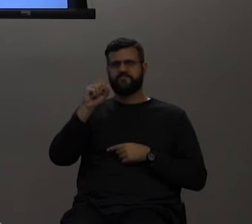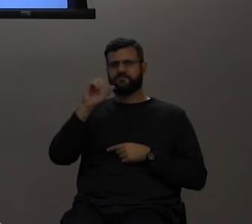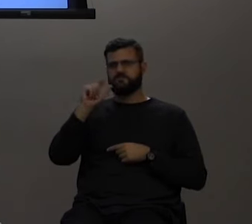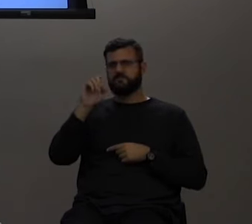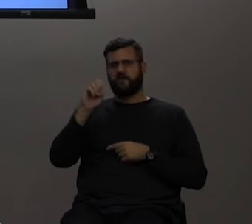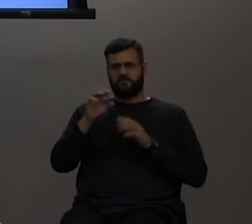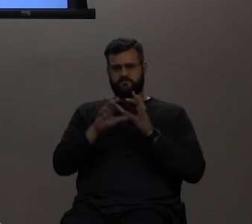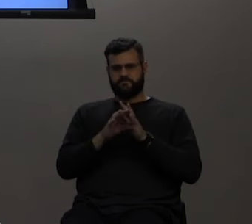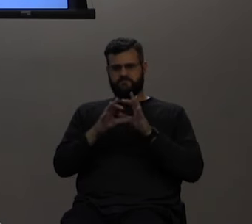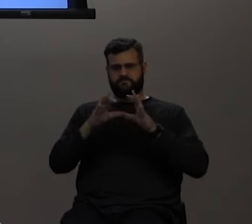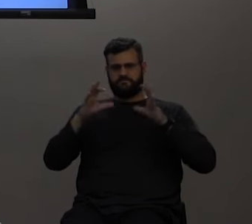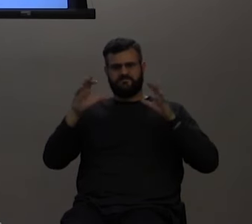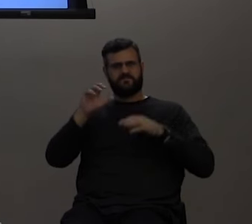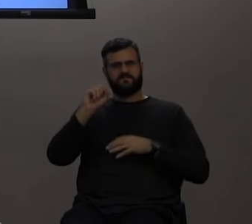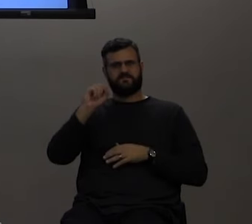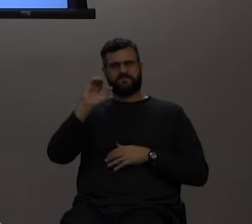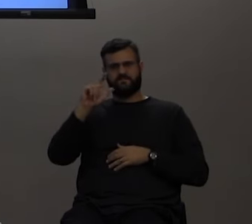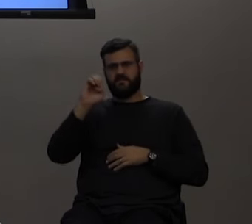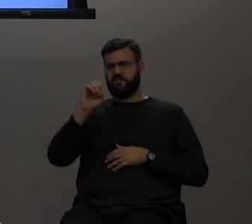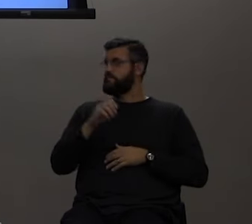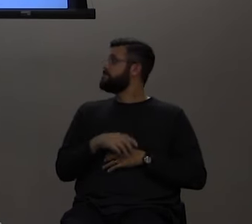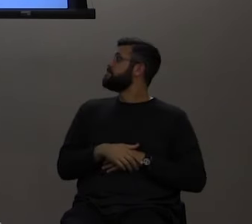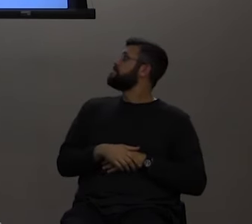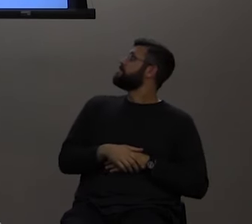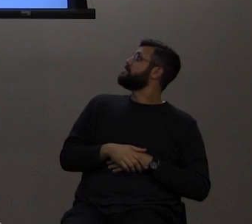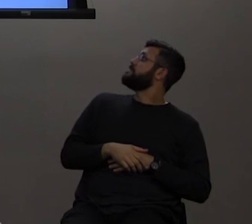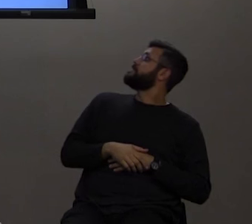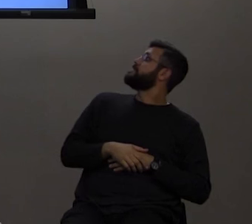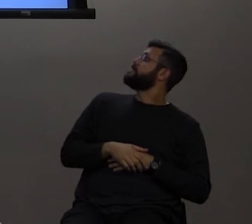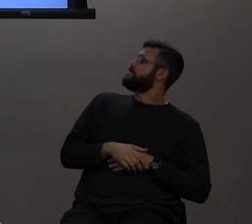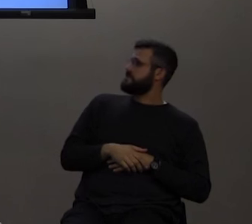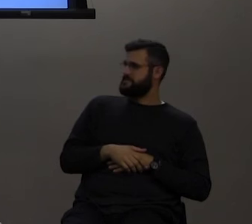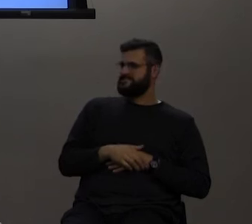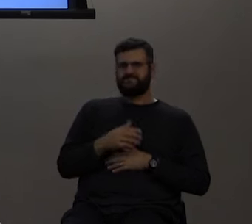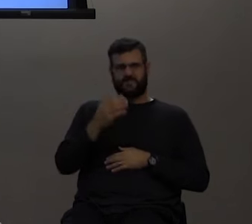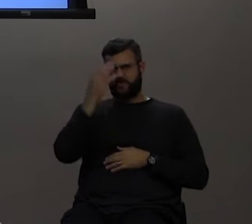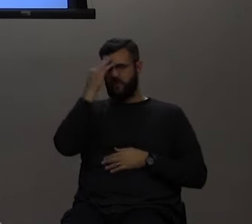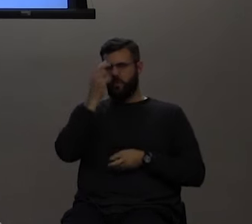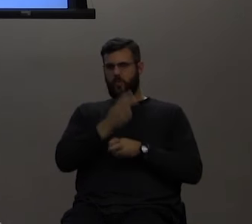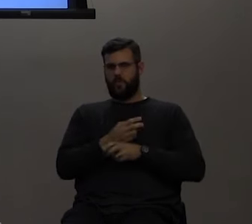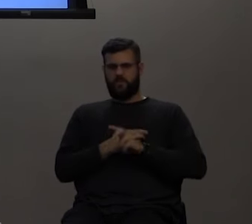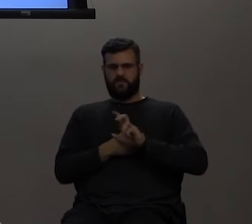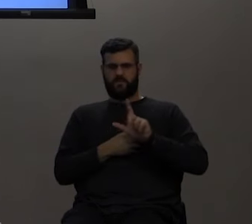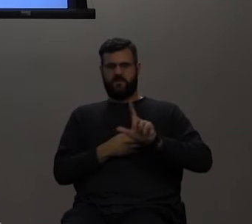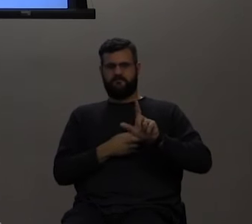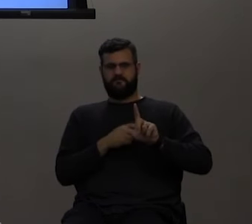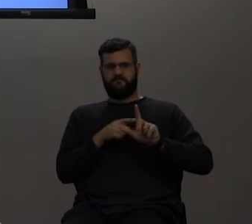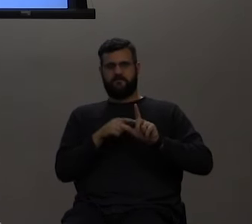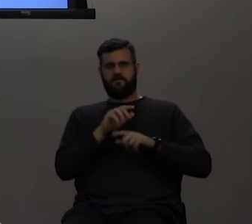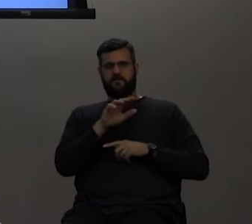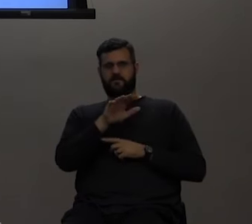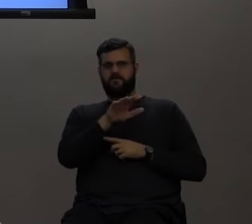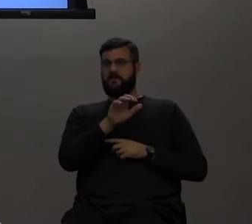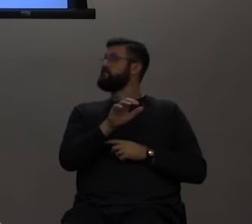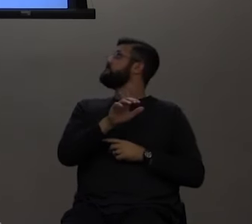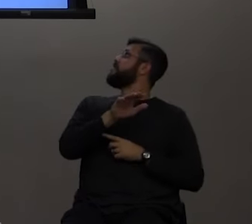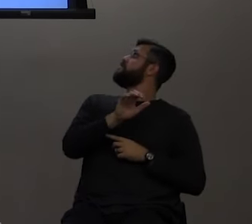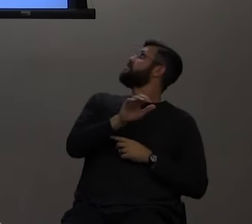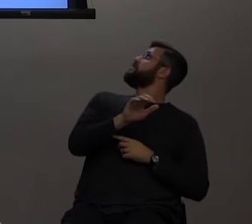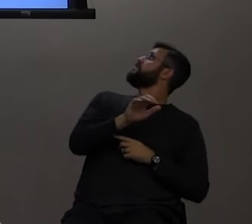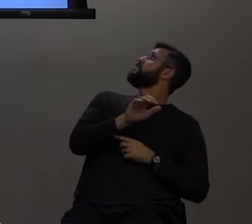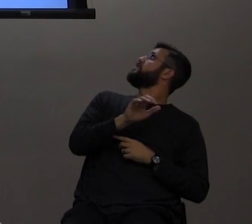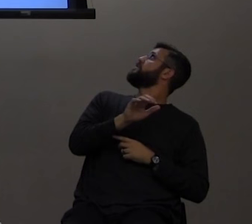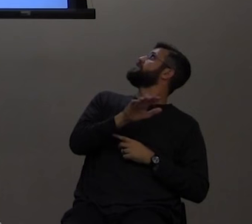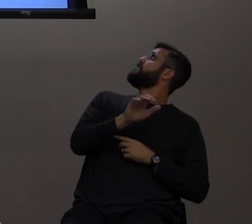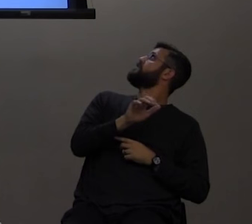circles. I know it's a little bit hard to tell. On the left side, it's 500 is the first dash circle, 1500